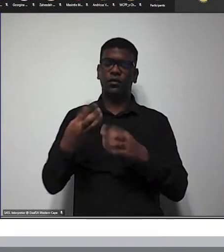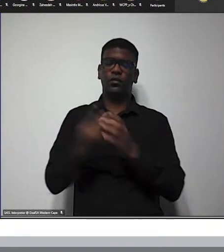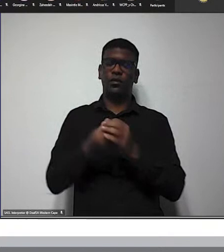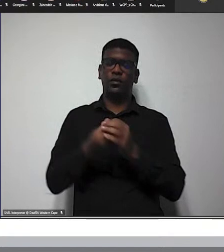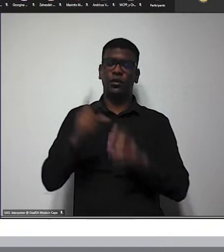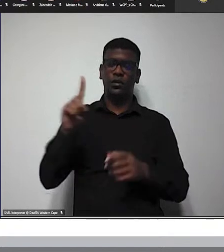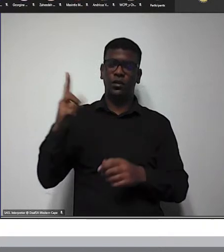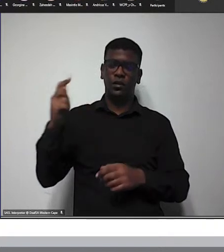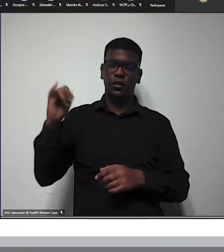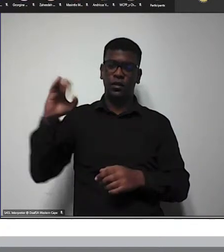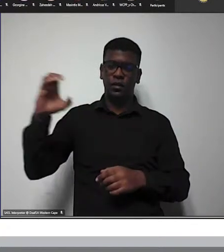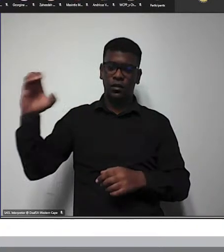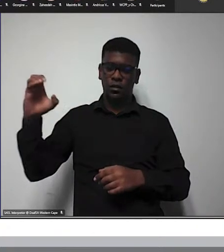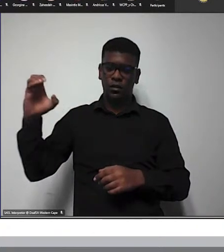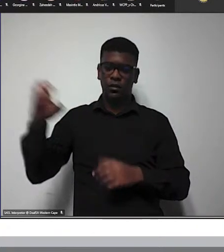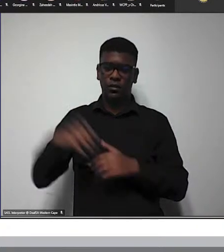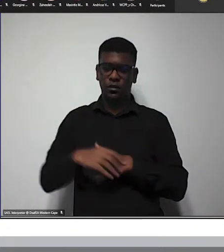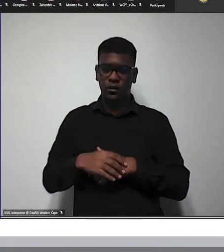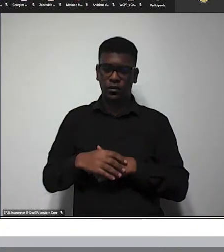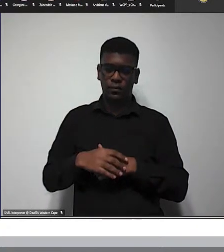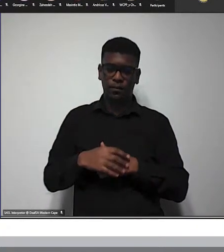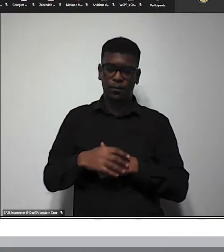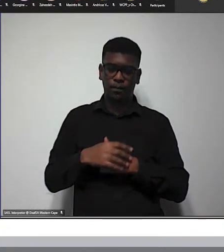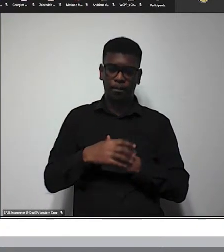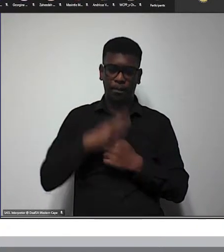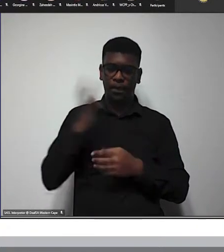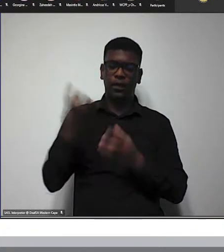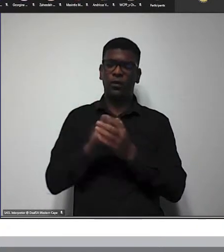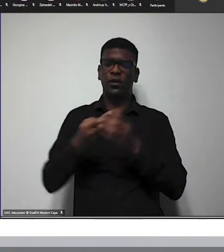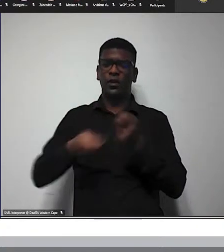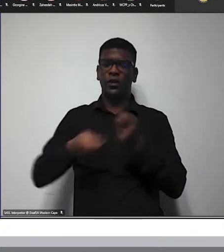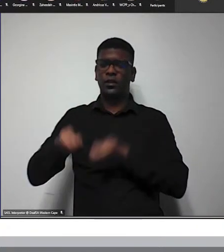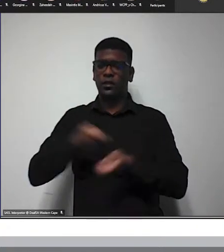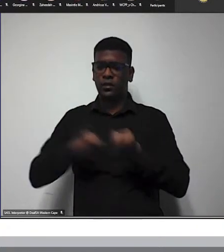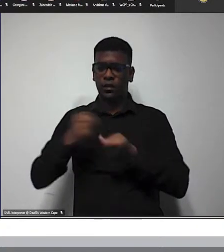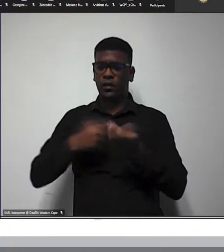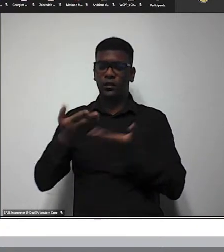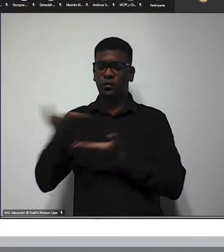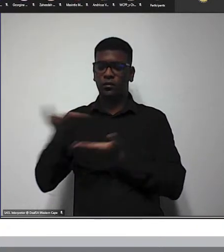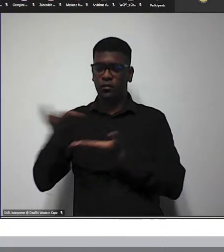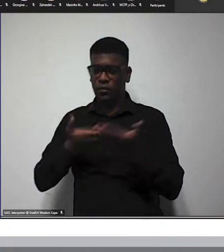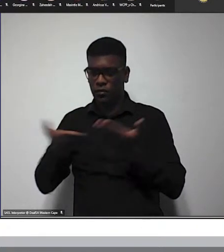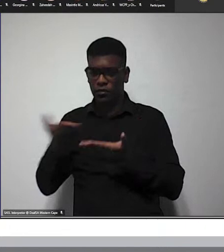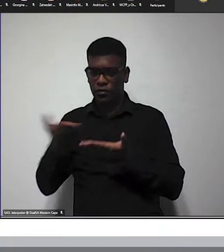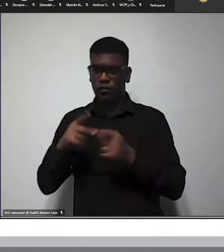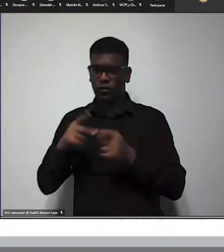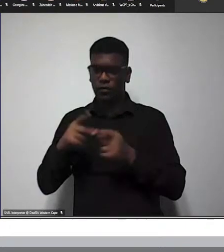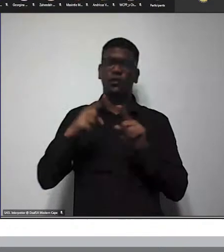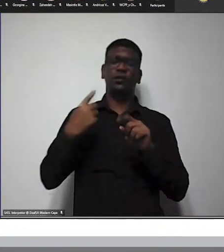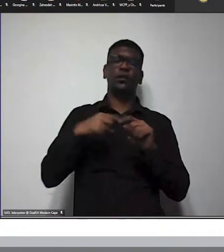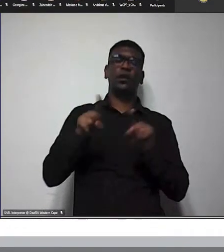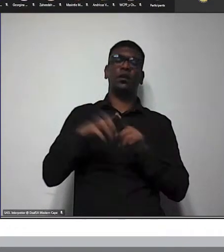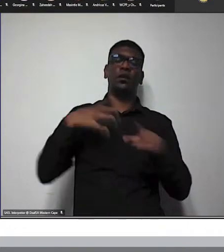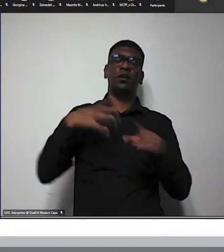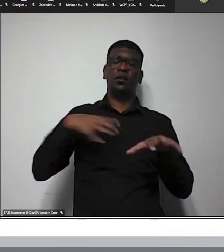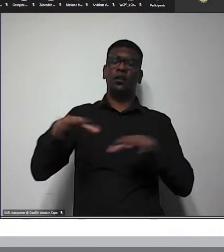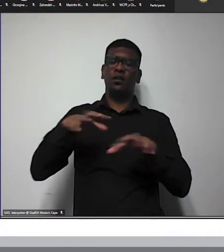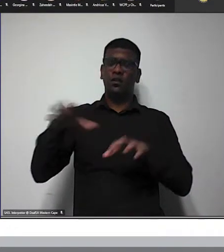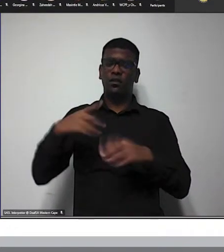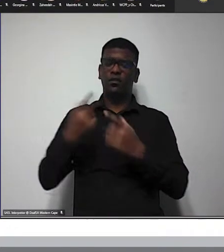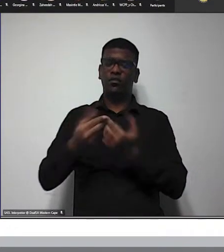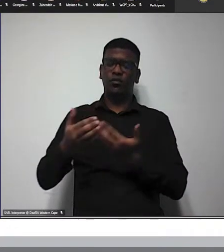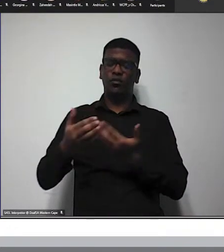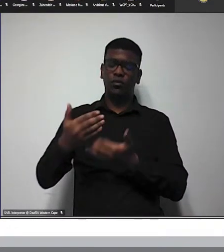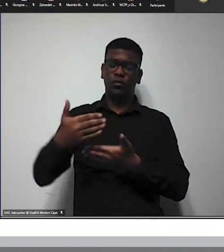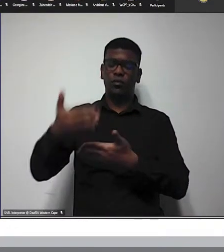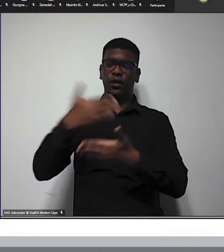our counterparts in particular with regards to trade negotiations, and there's ongoing activity we're doing behind the scenes in terms of working with them. And